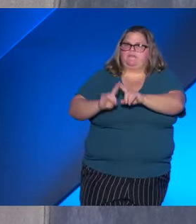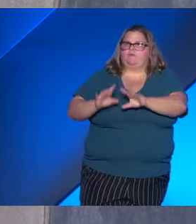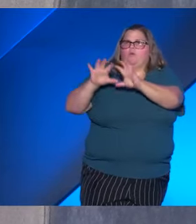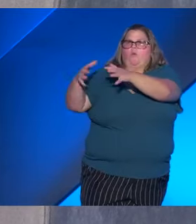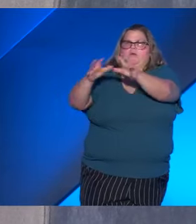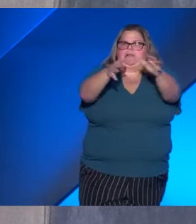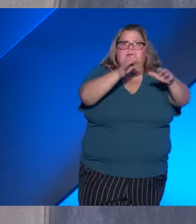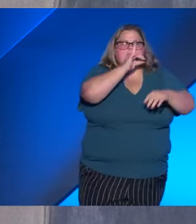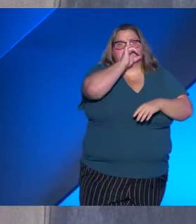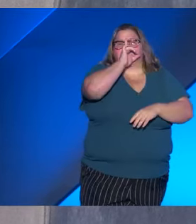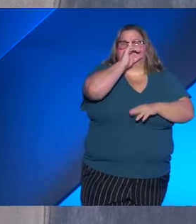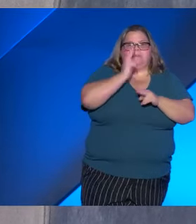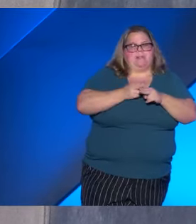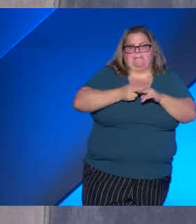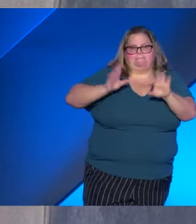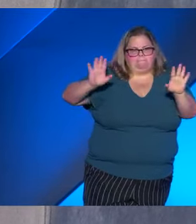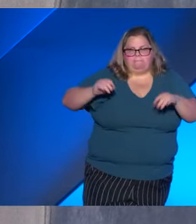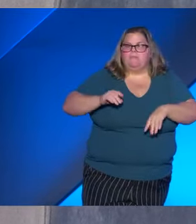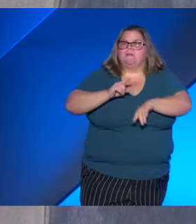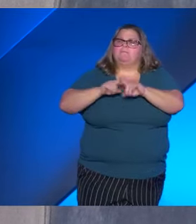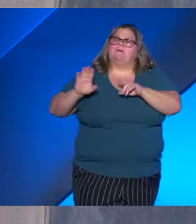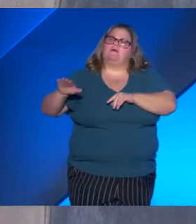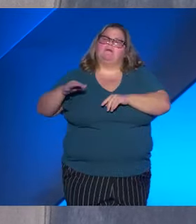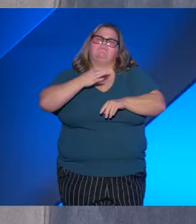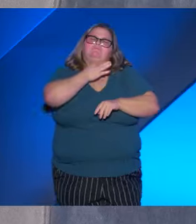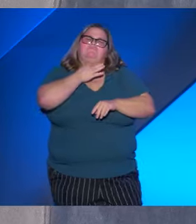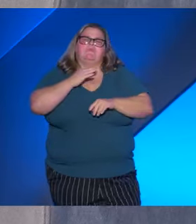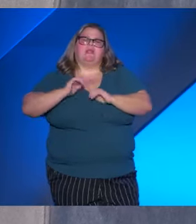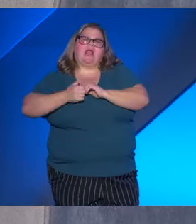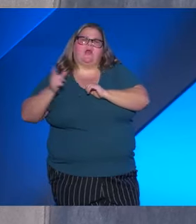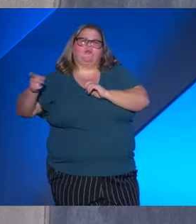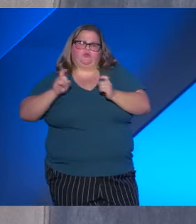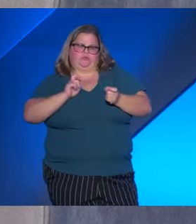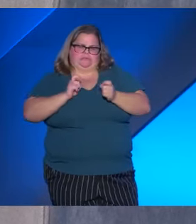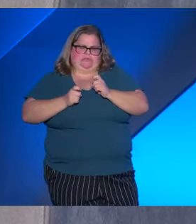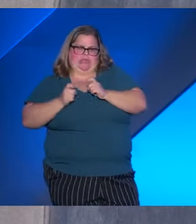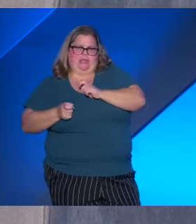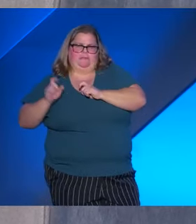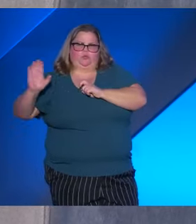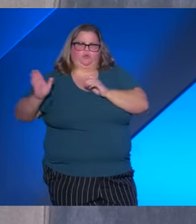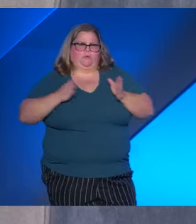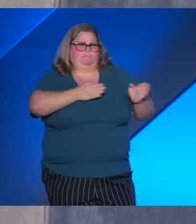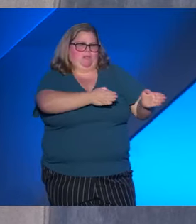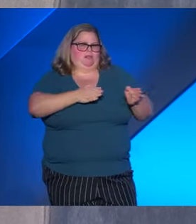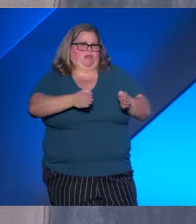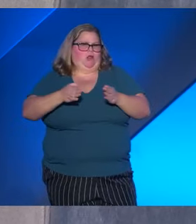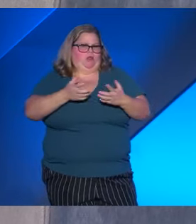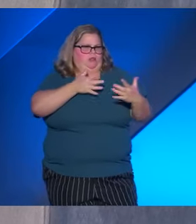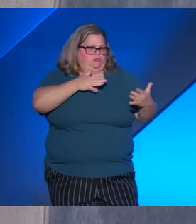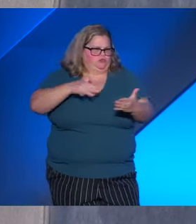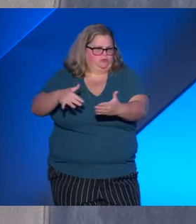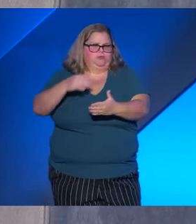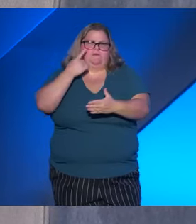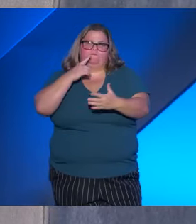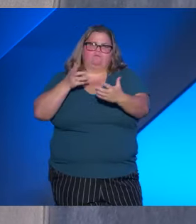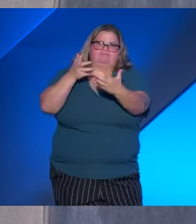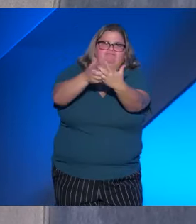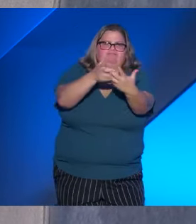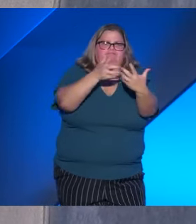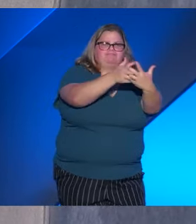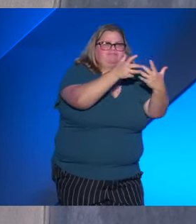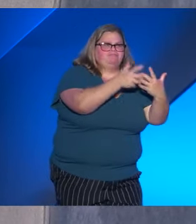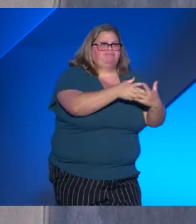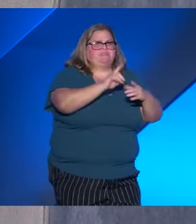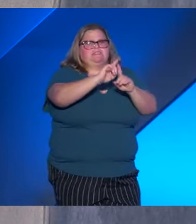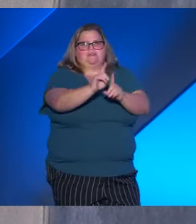name them, but how do you adapt your methodology to fit all these different company cultures, especially when they may